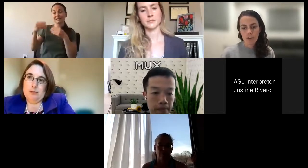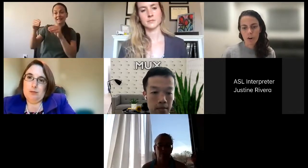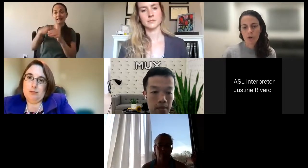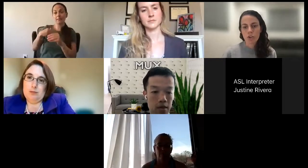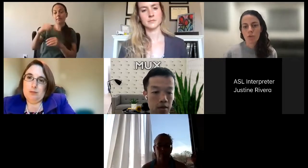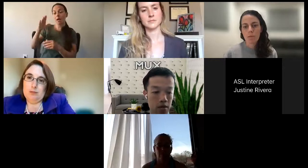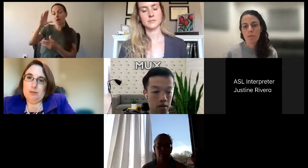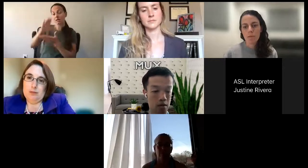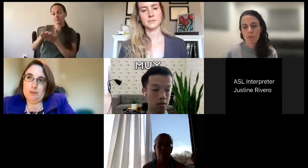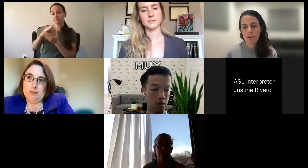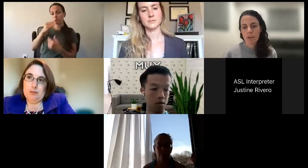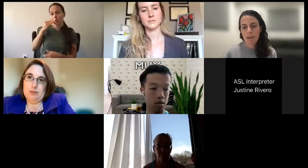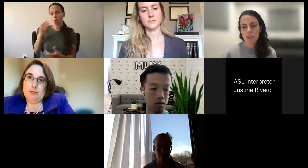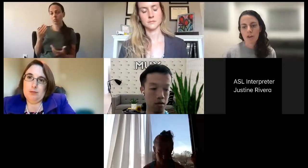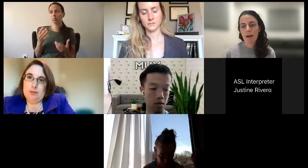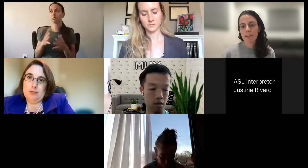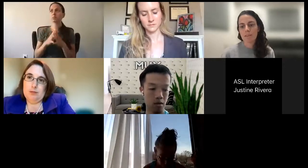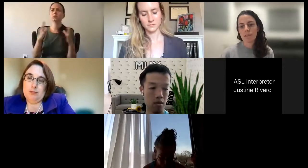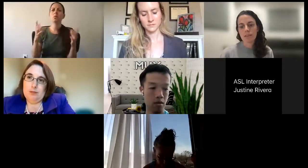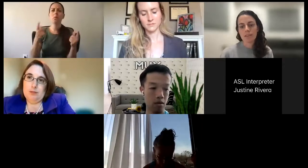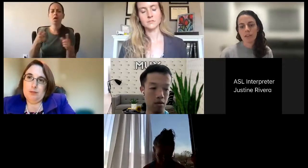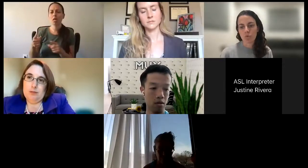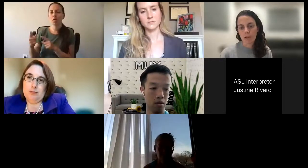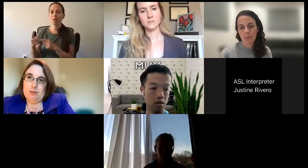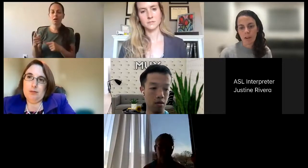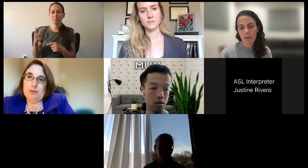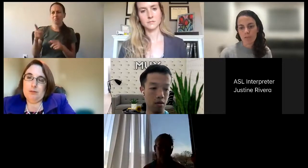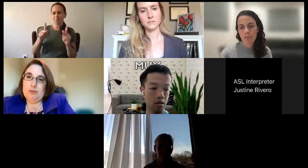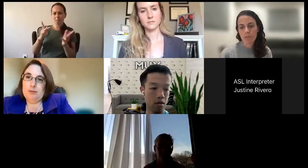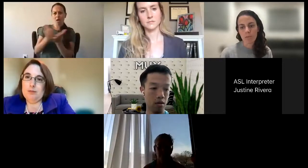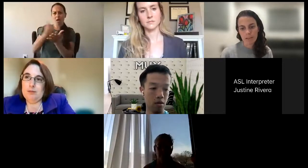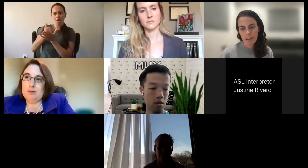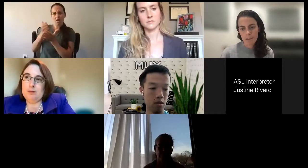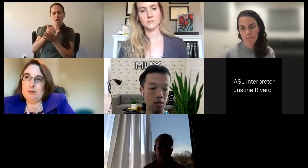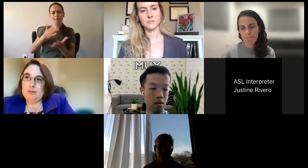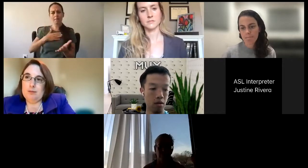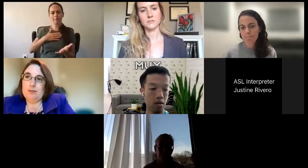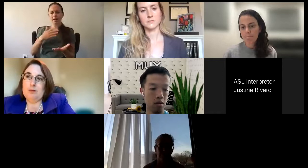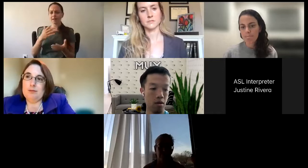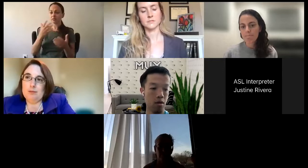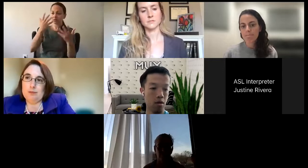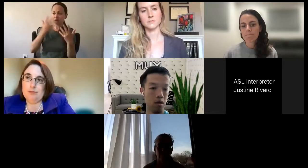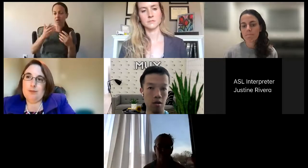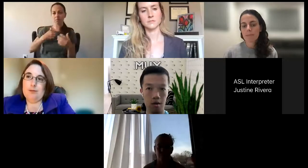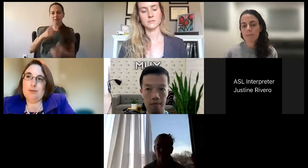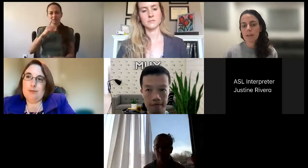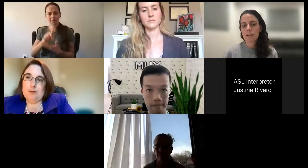another trigger. Too many people took advantage of my disabilities as well as my grief process.